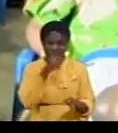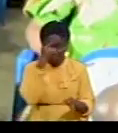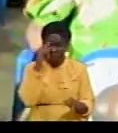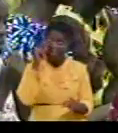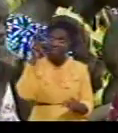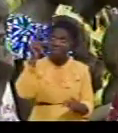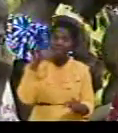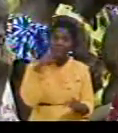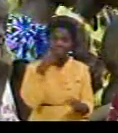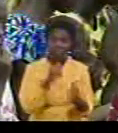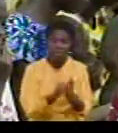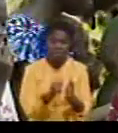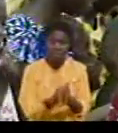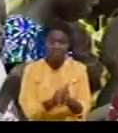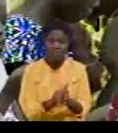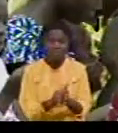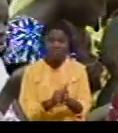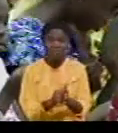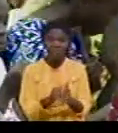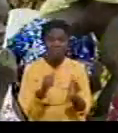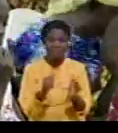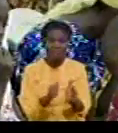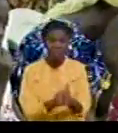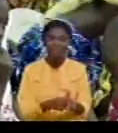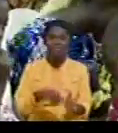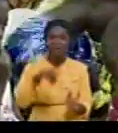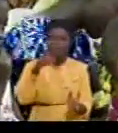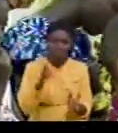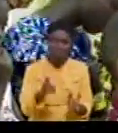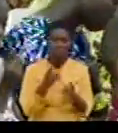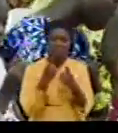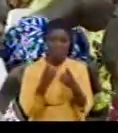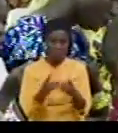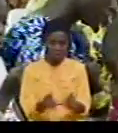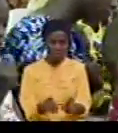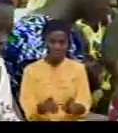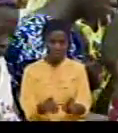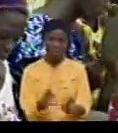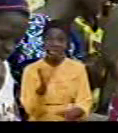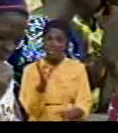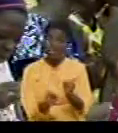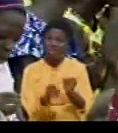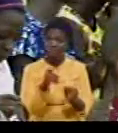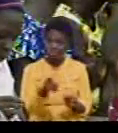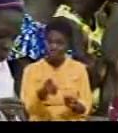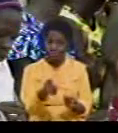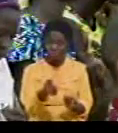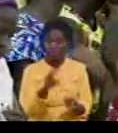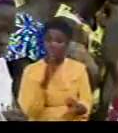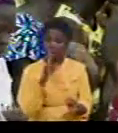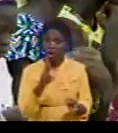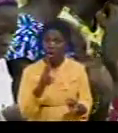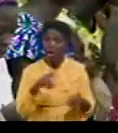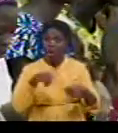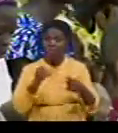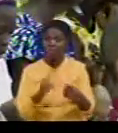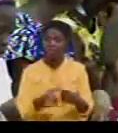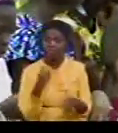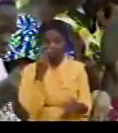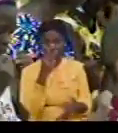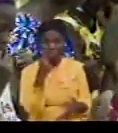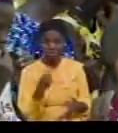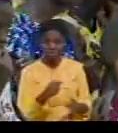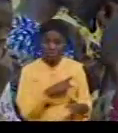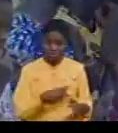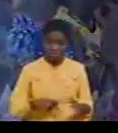says that must happen if you are going to see the